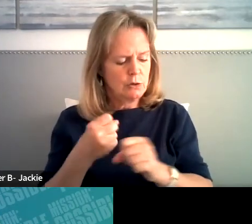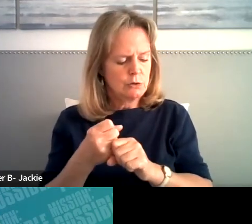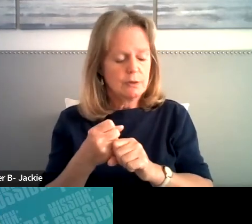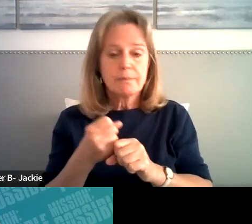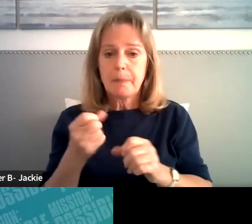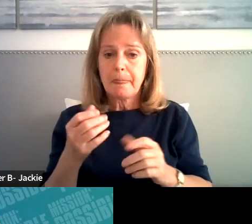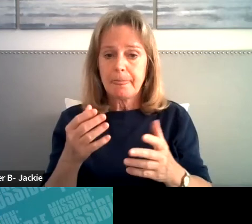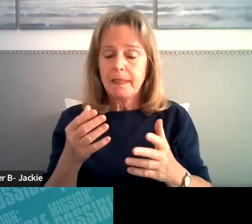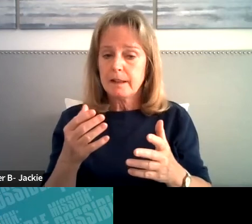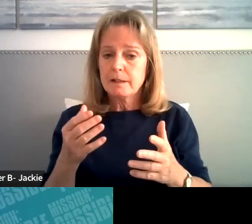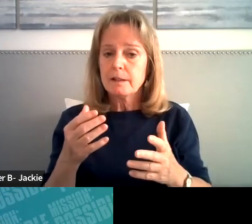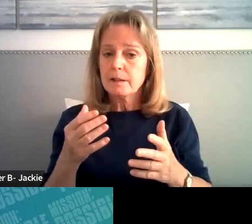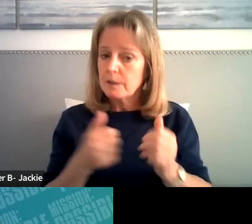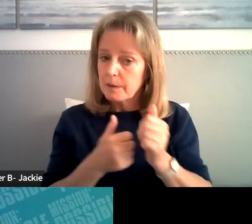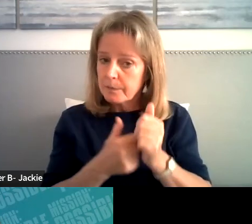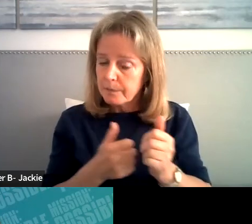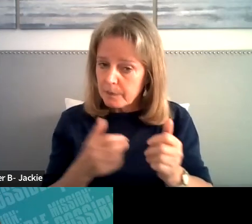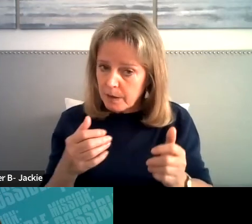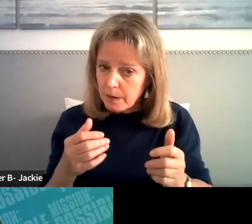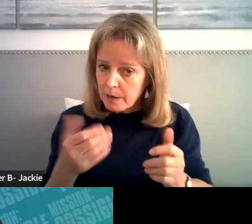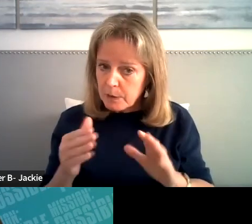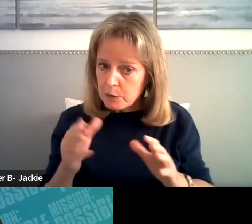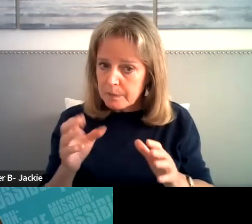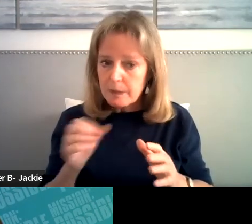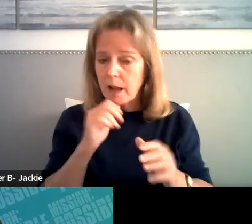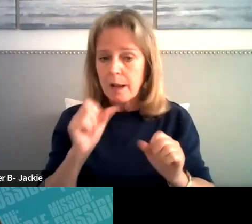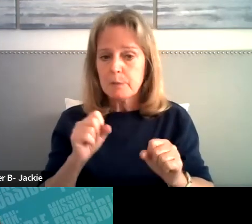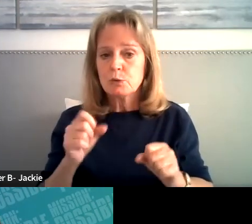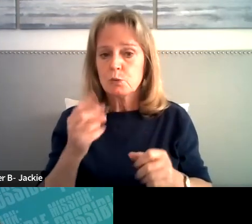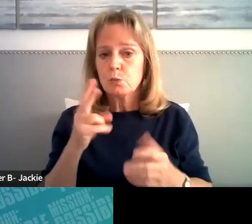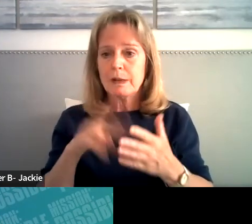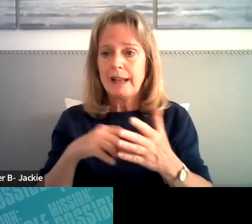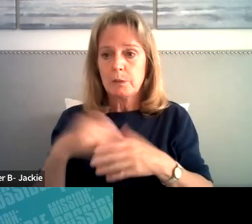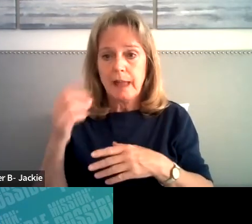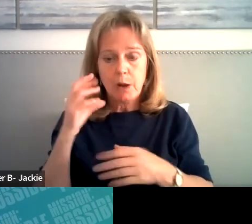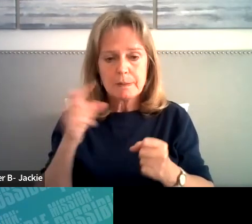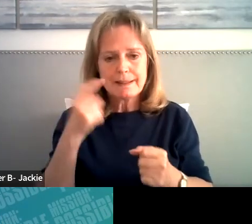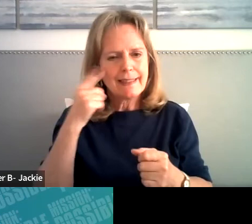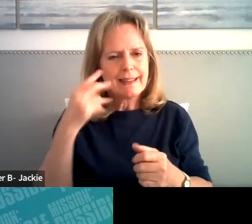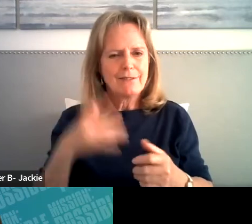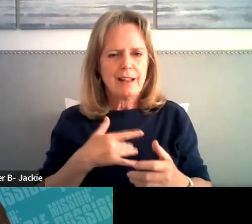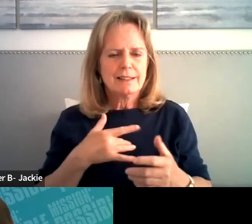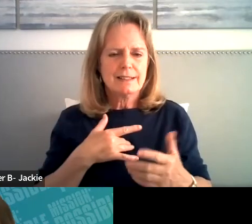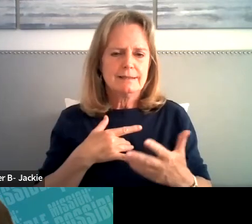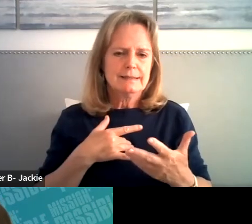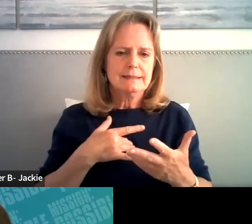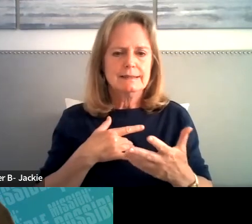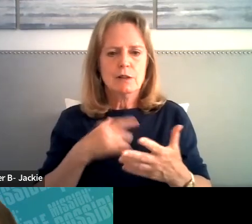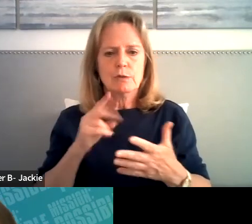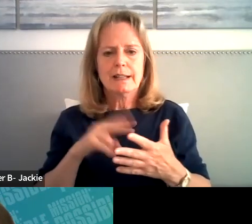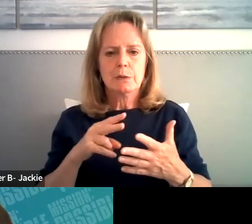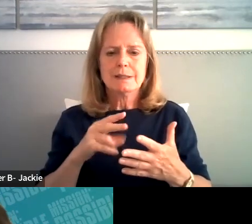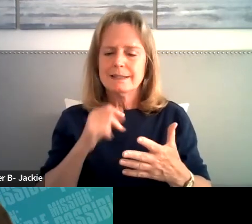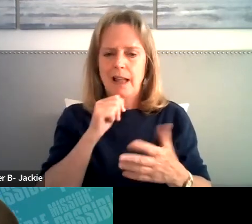never volunteer to read to the class or read out loud because I think he felt that his reading wasn't